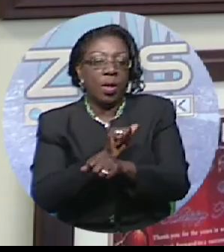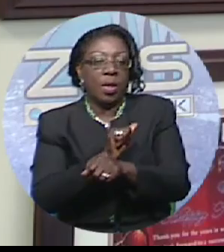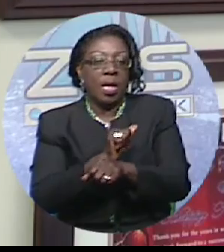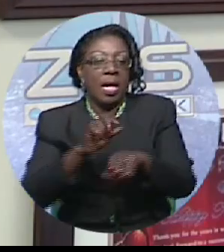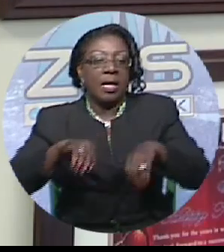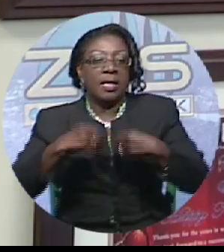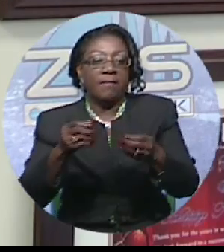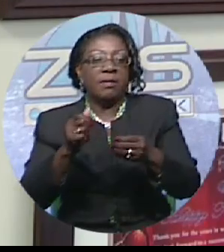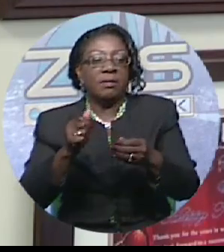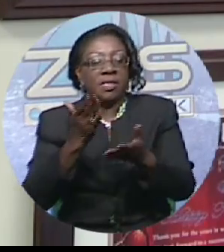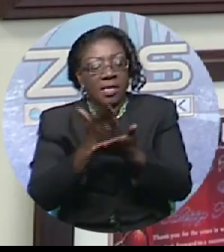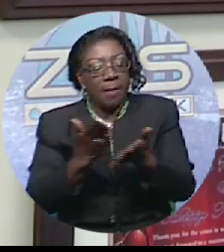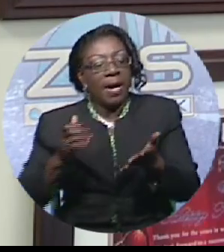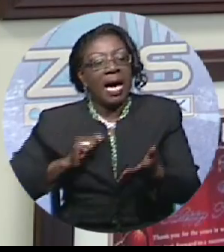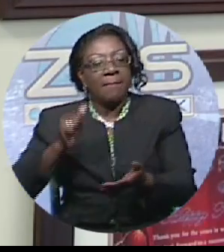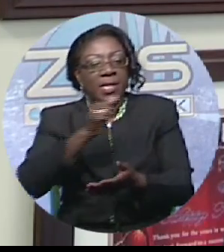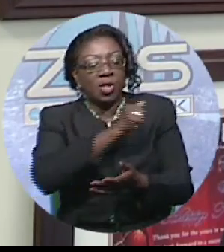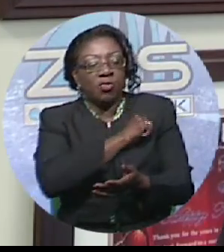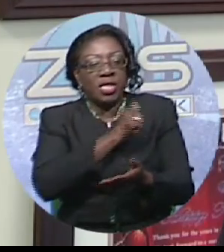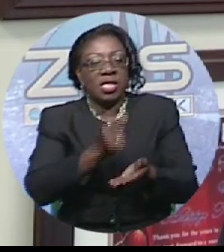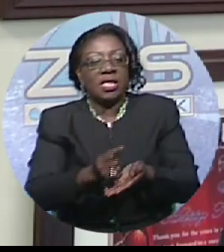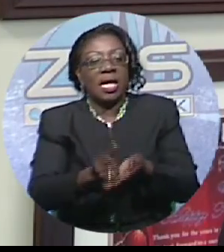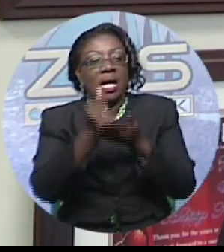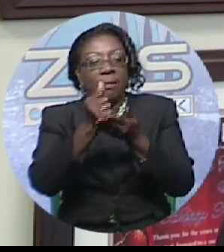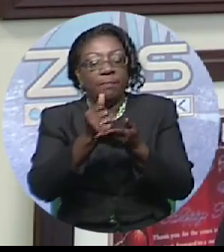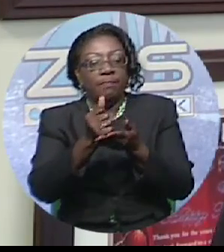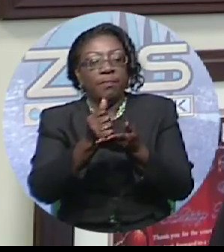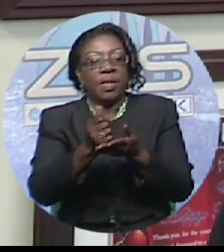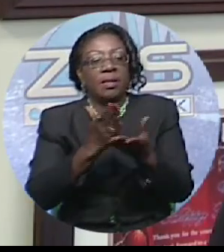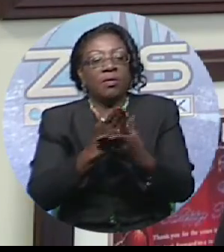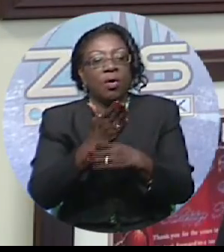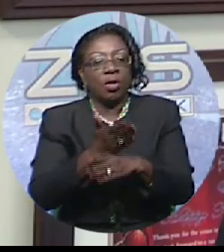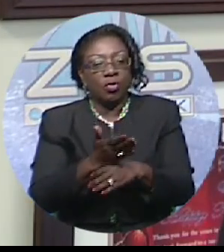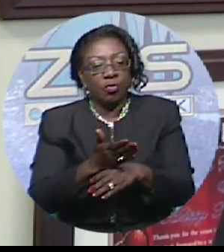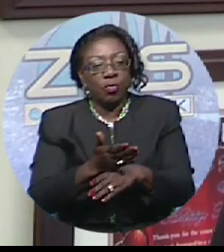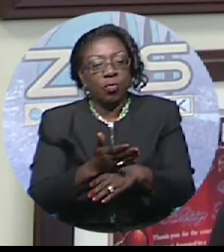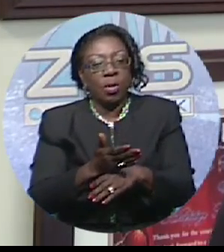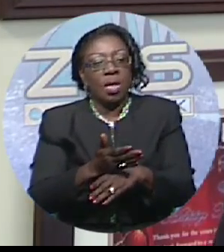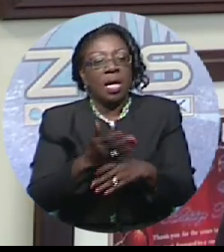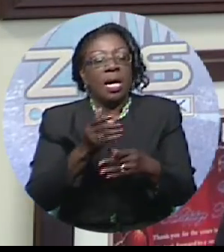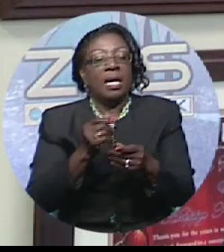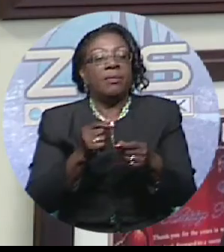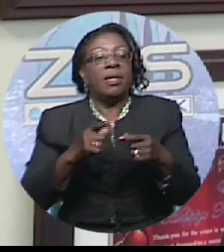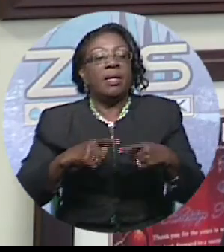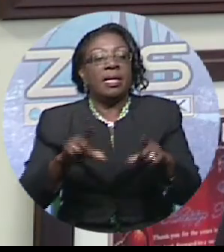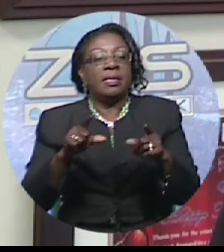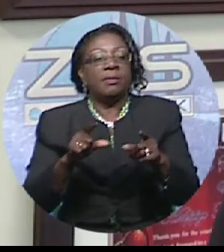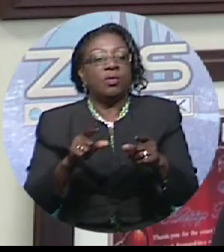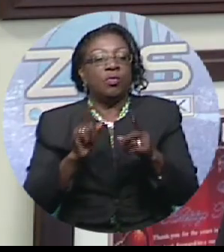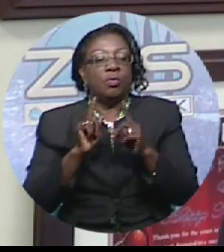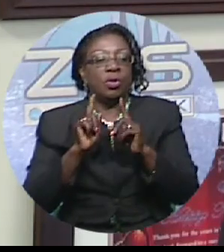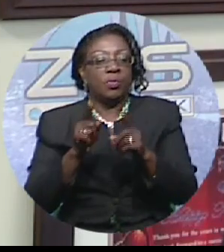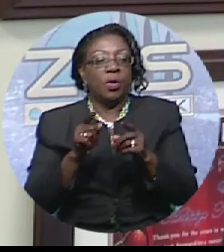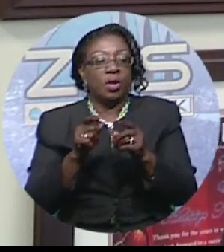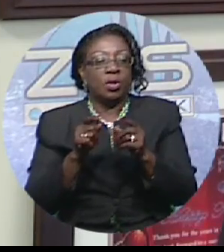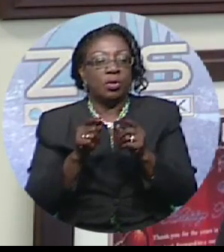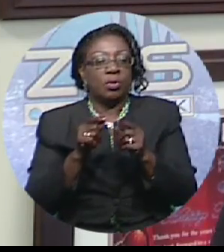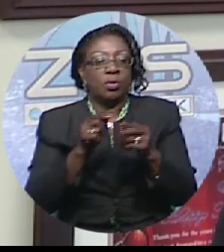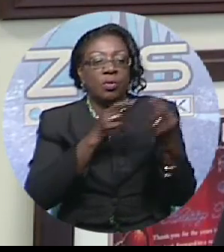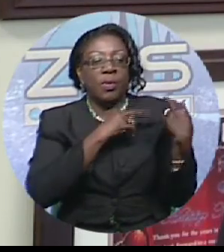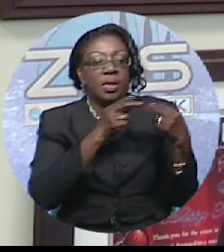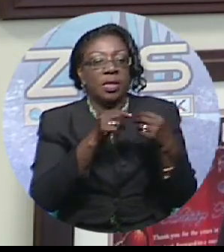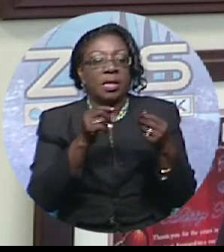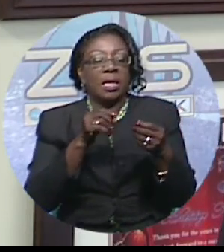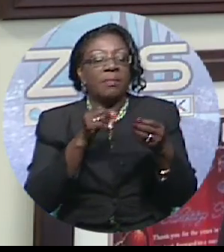some administrators of the burden, because they would have gone through the trauma, and we expect them to likewise respond to the event, and that